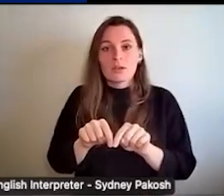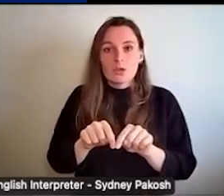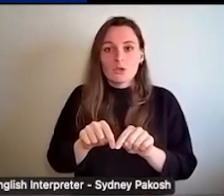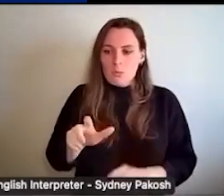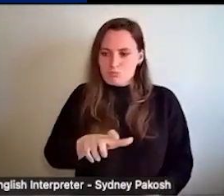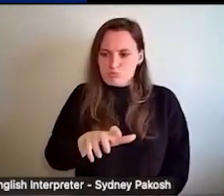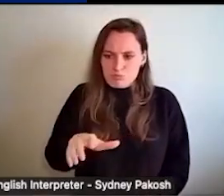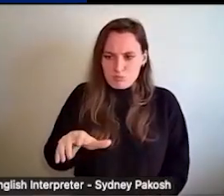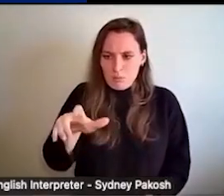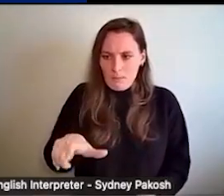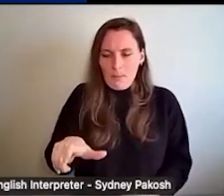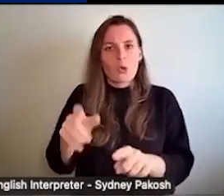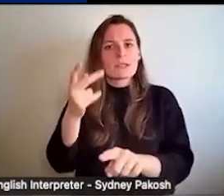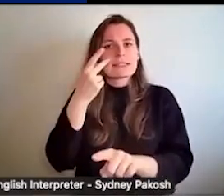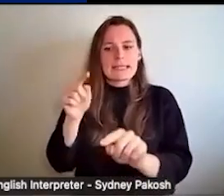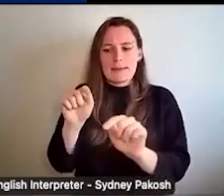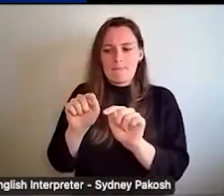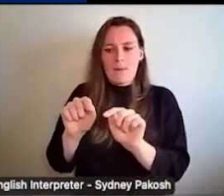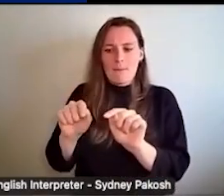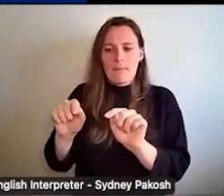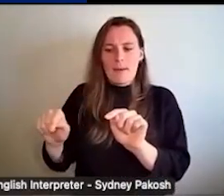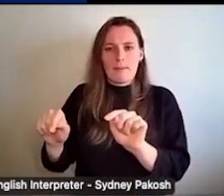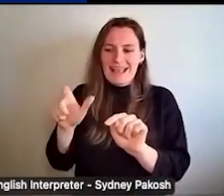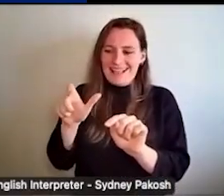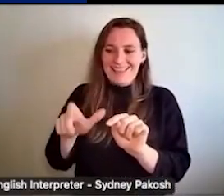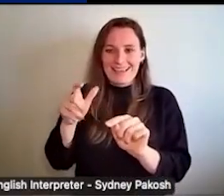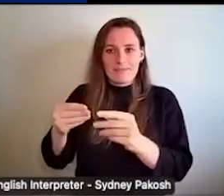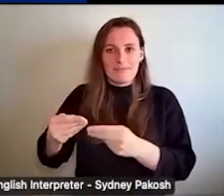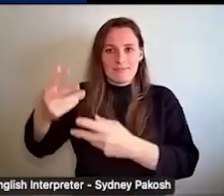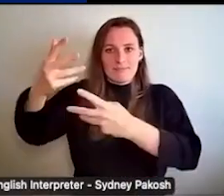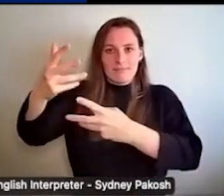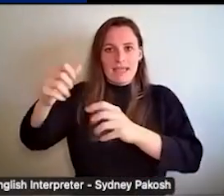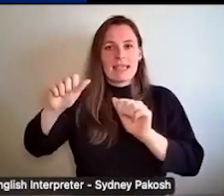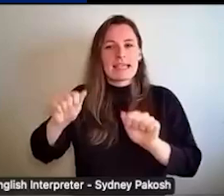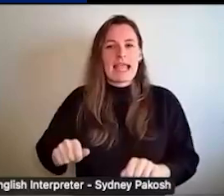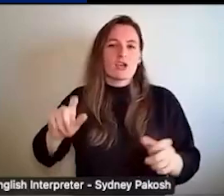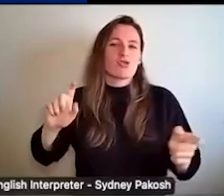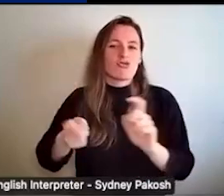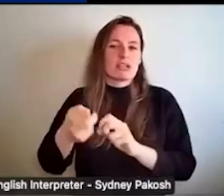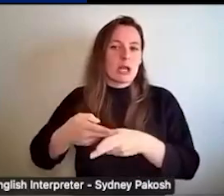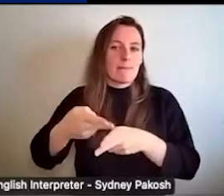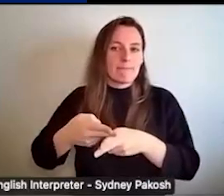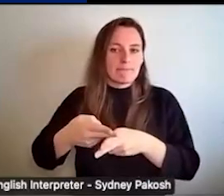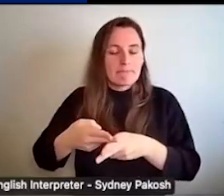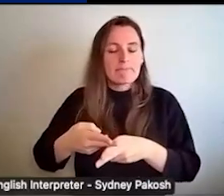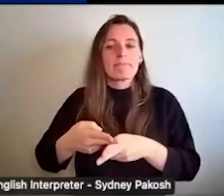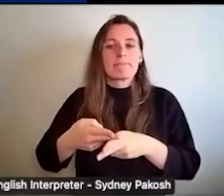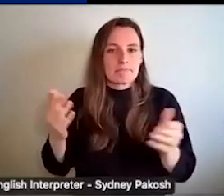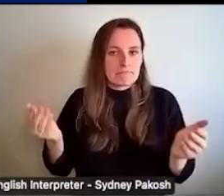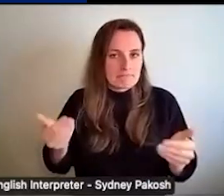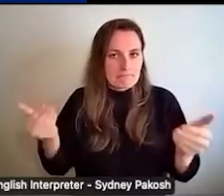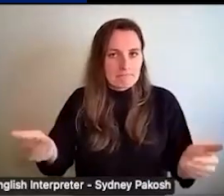there'll be 3 dots where you can select those and go to rename yourself.